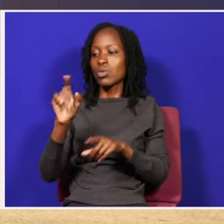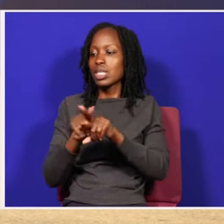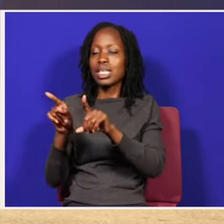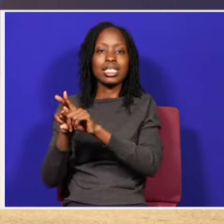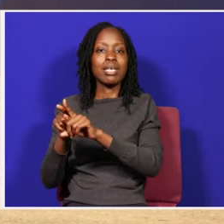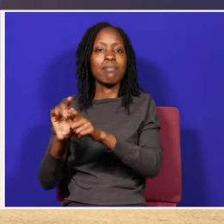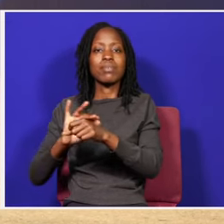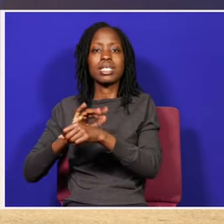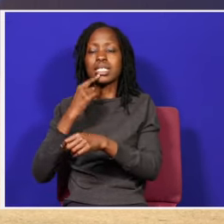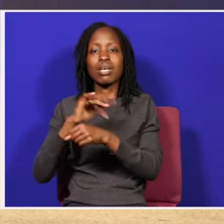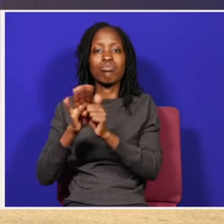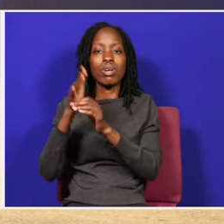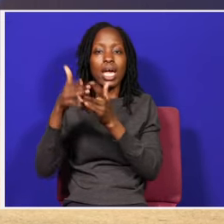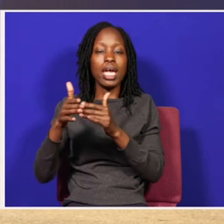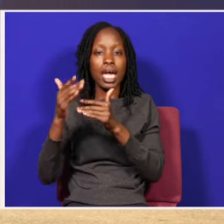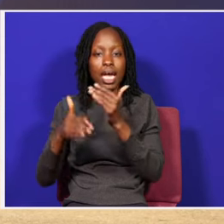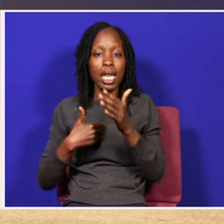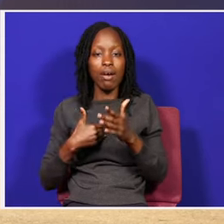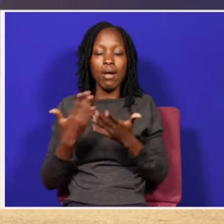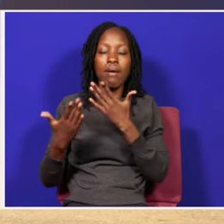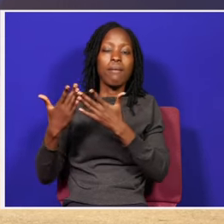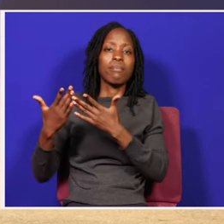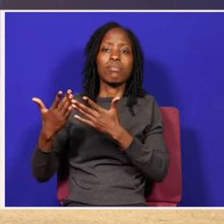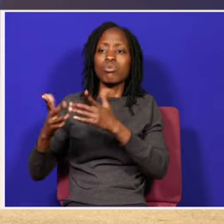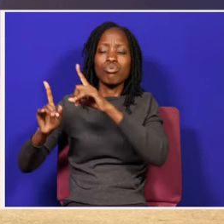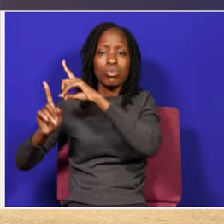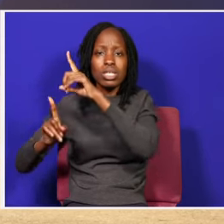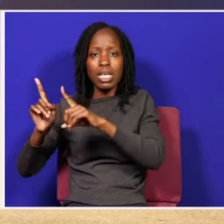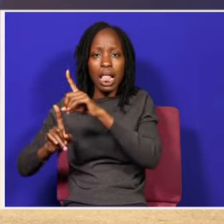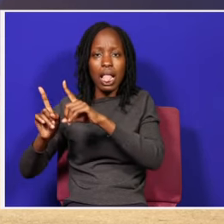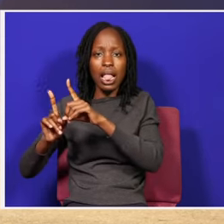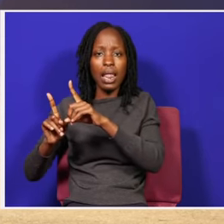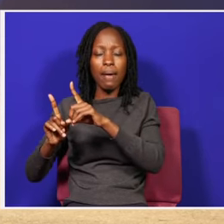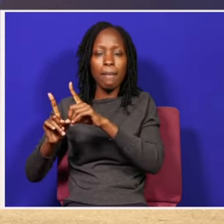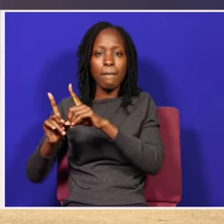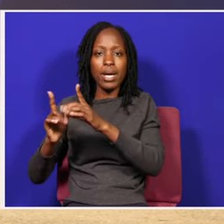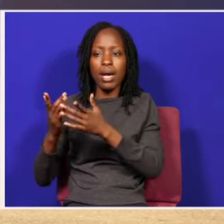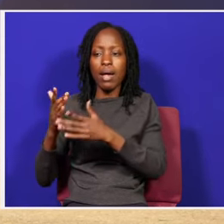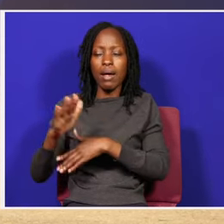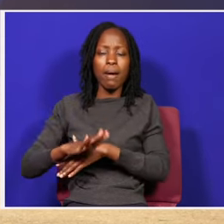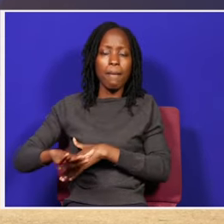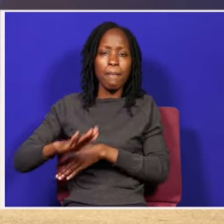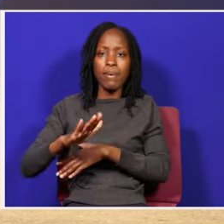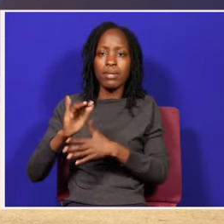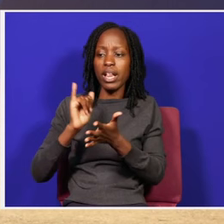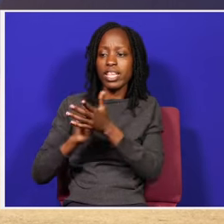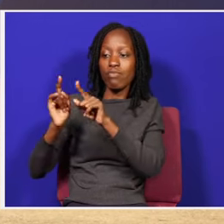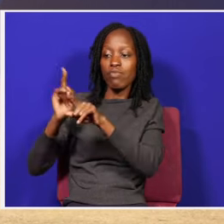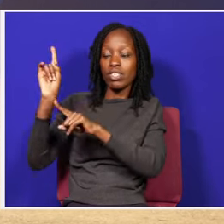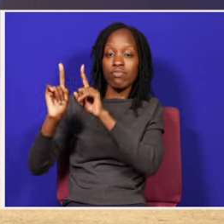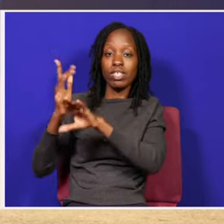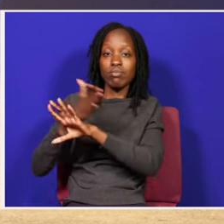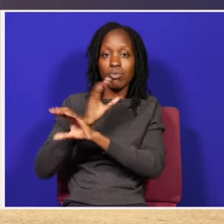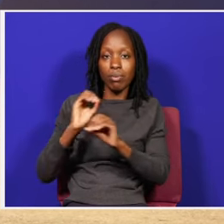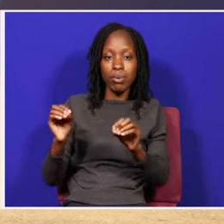thing. But you may have had the opportunity to go to a place you'd never visited before. And now you had the opportunity to connect to the people,